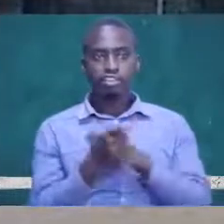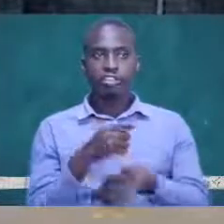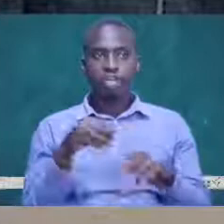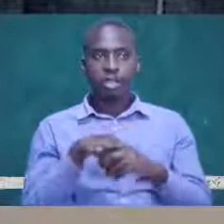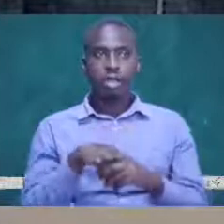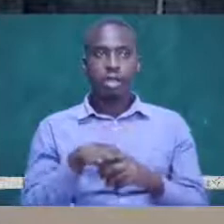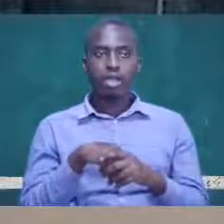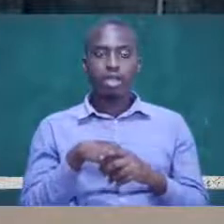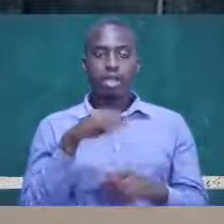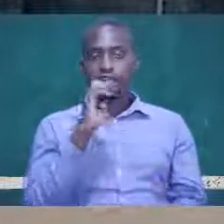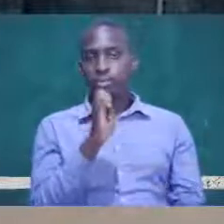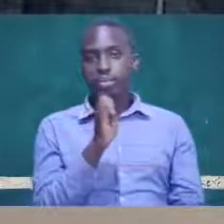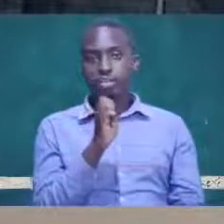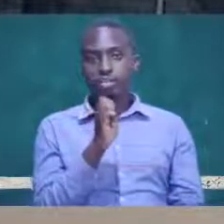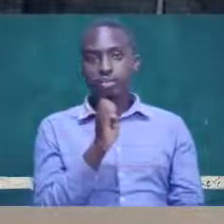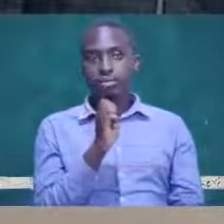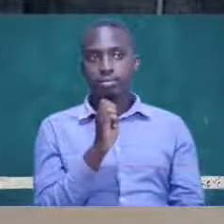expenditure